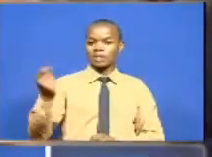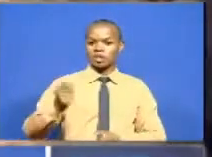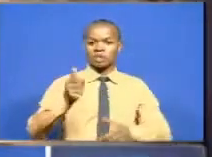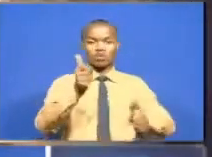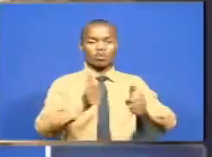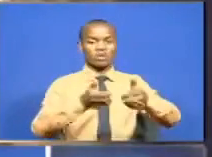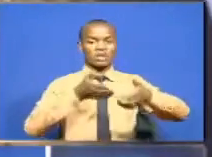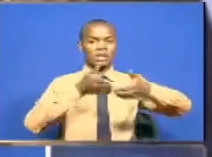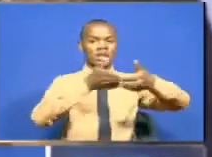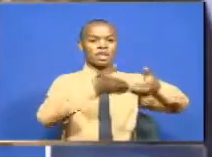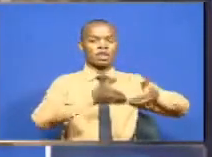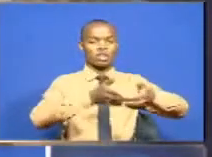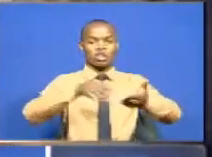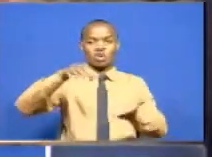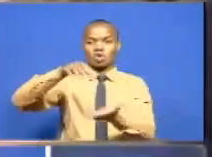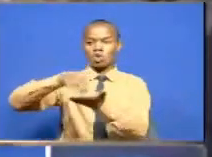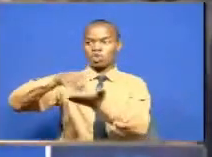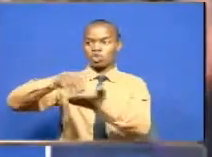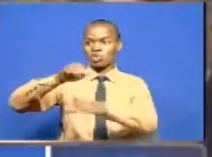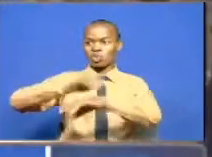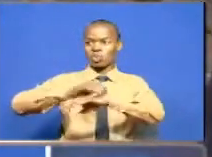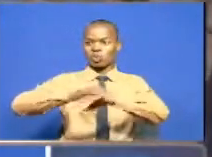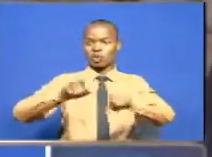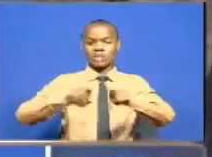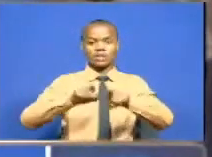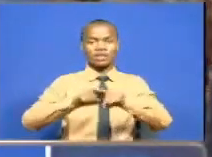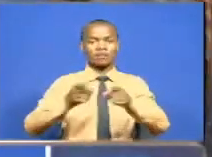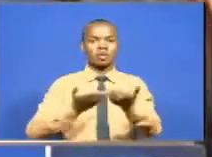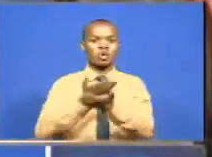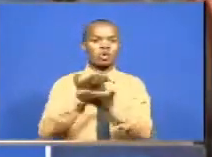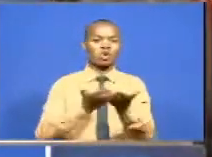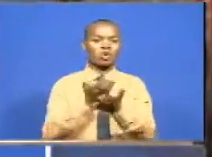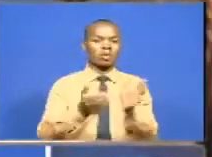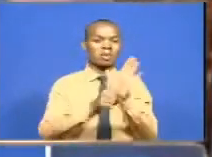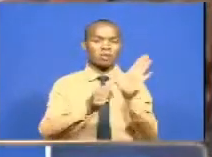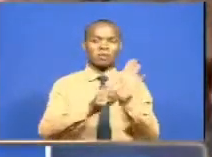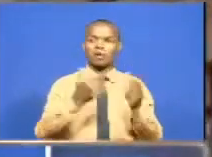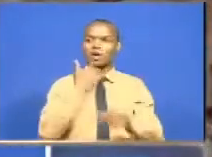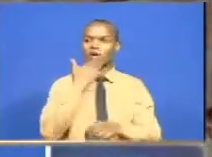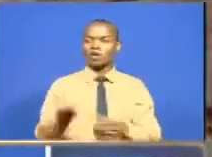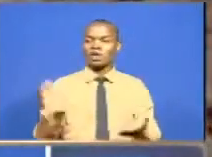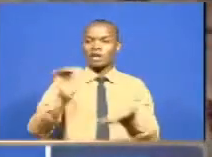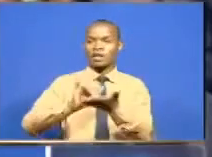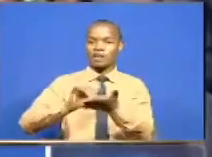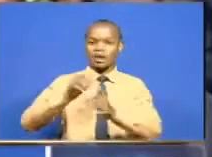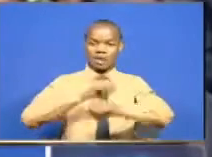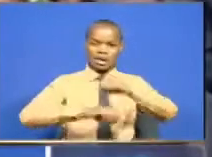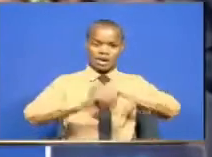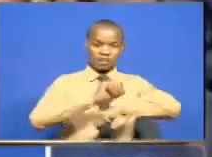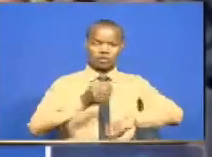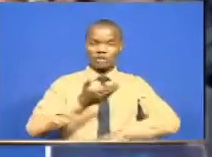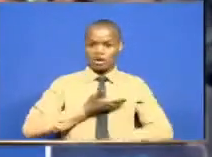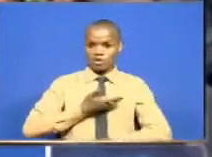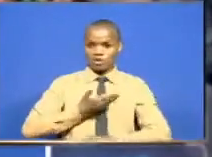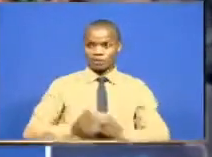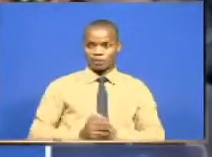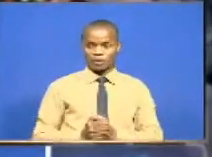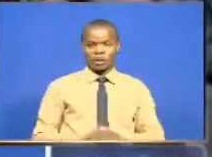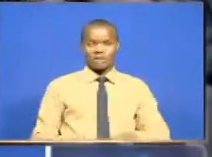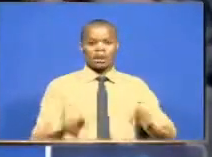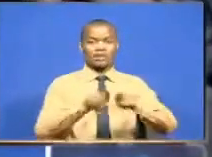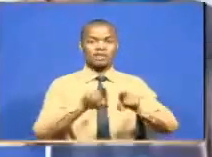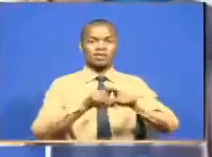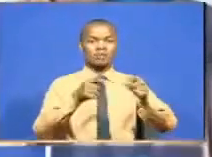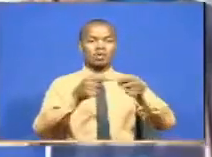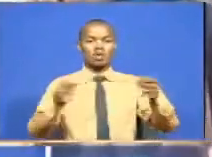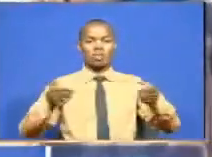firm foundation for economic takeoff. That is what you want to do. At the same time, Odinga called